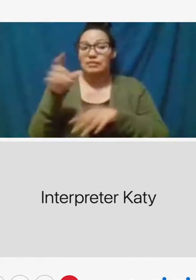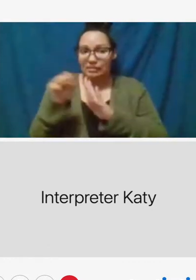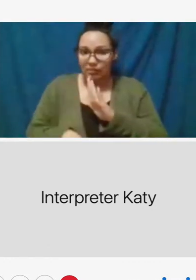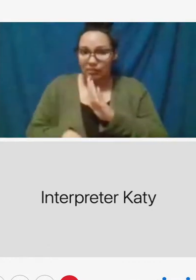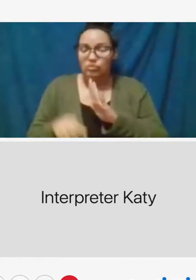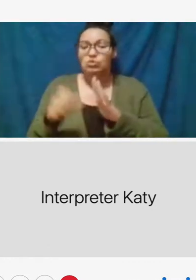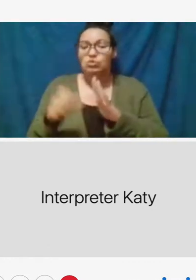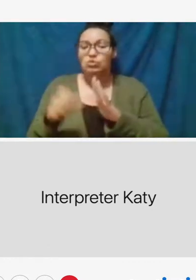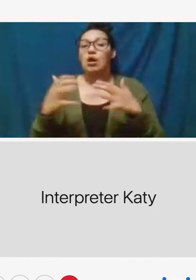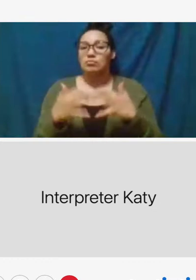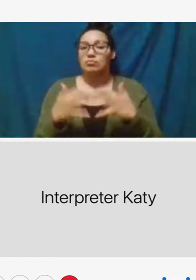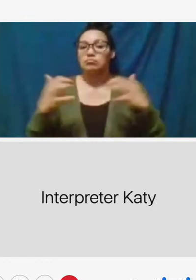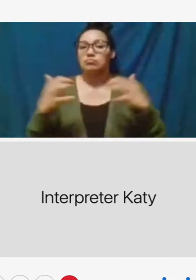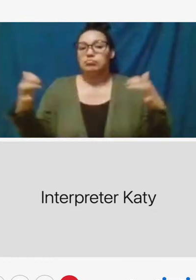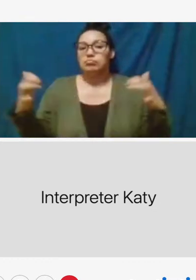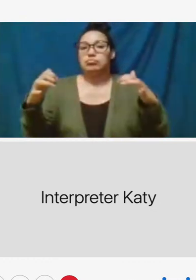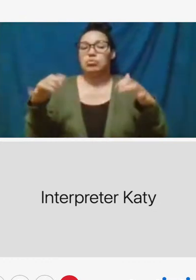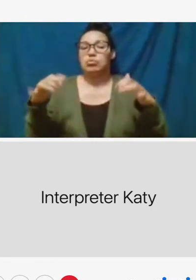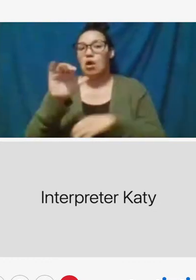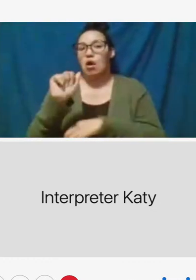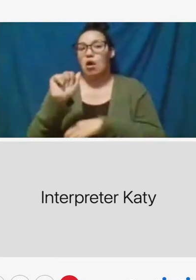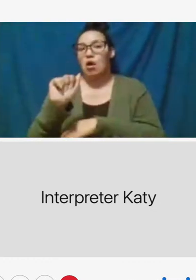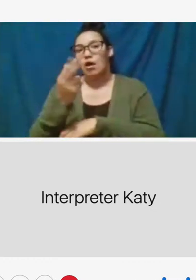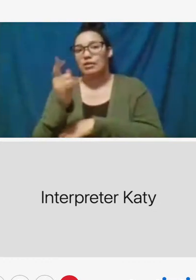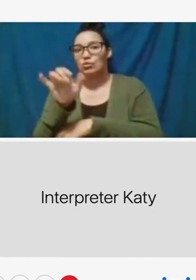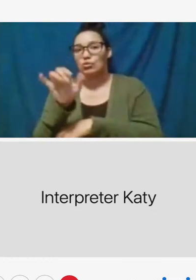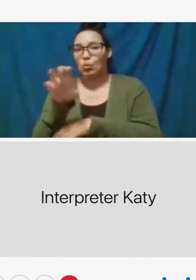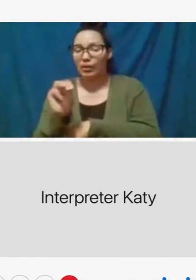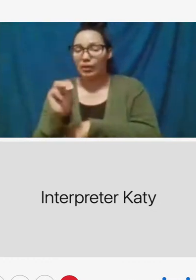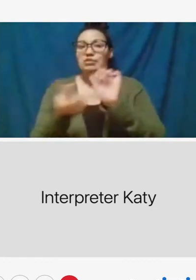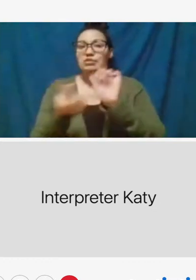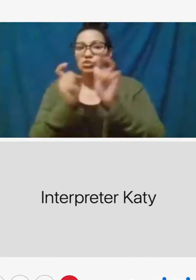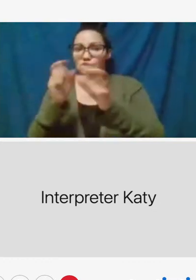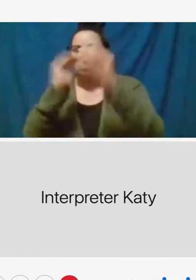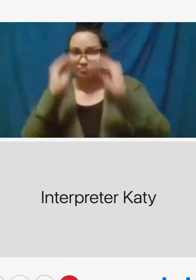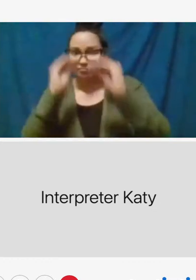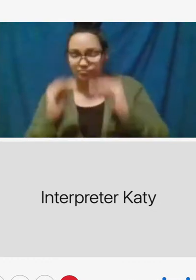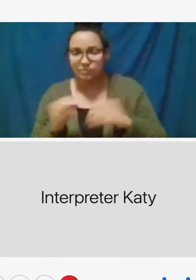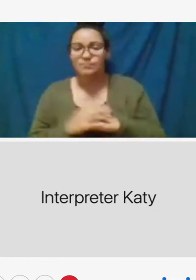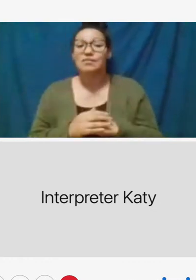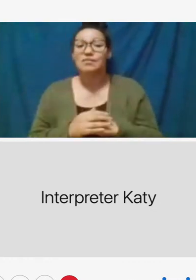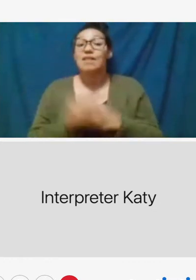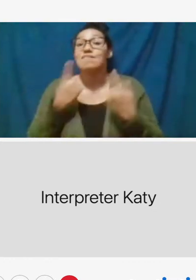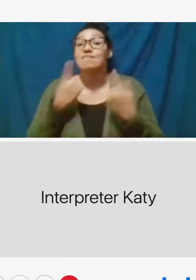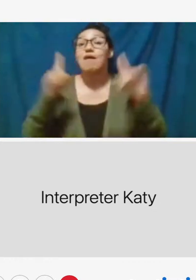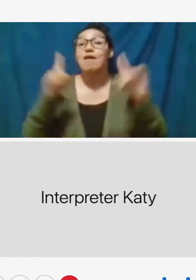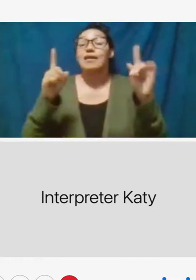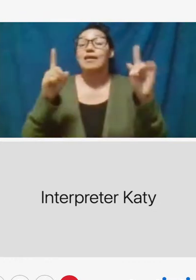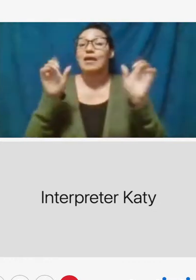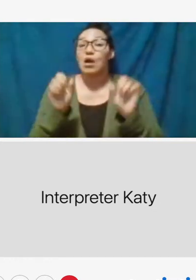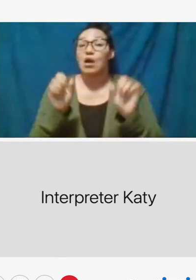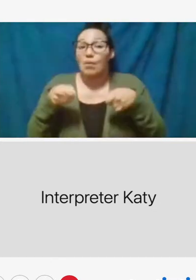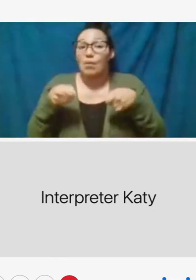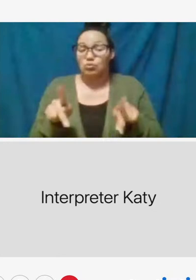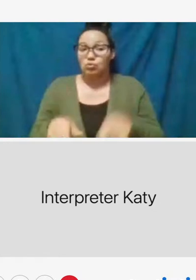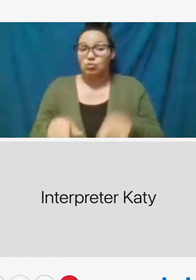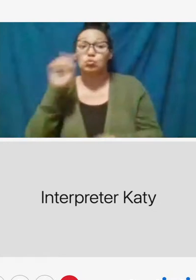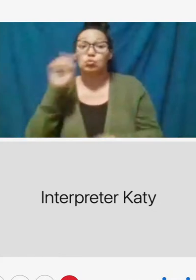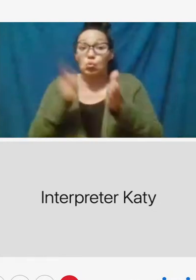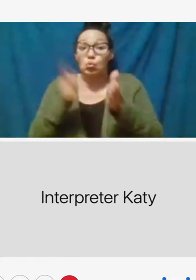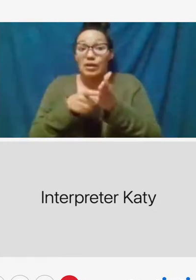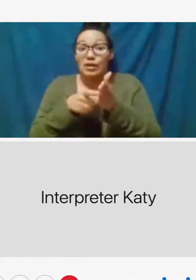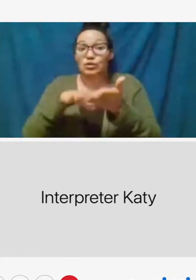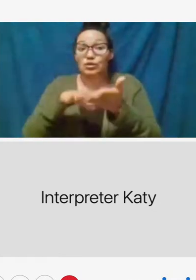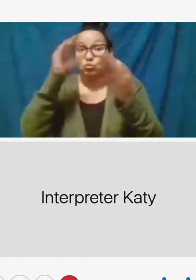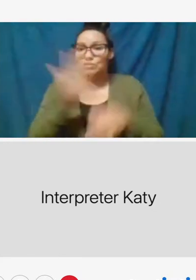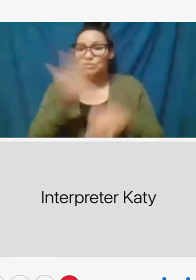ceremony for the 2021 school year we finally had the opportunity to recognize students for the hard work at this ceremony I was recorded